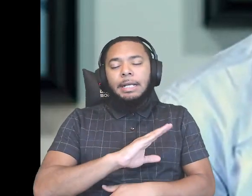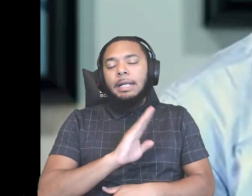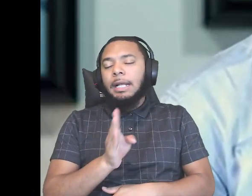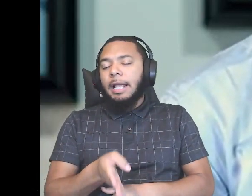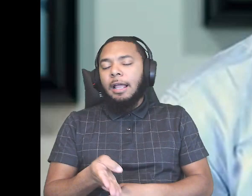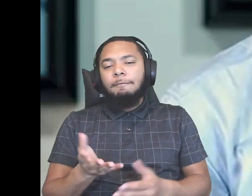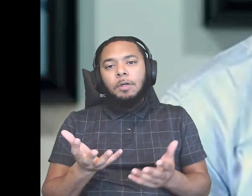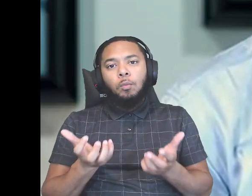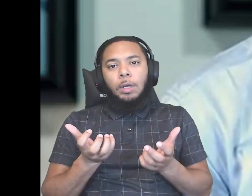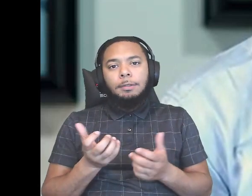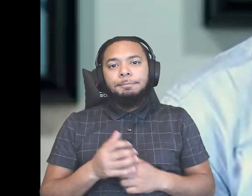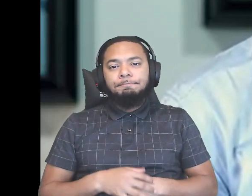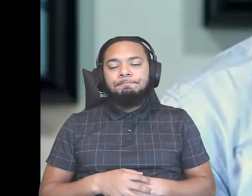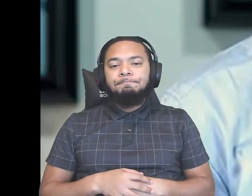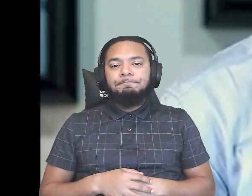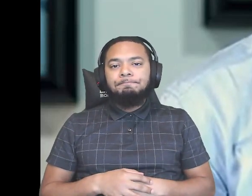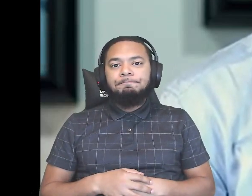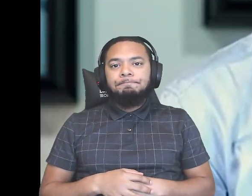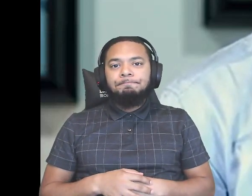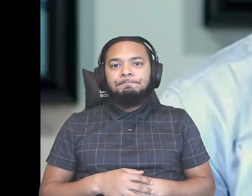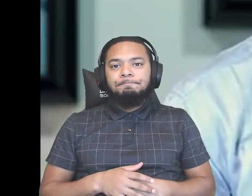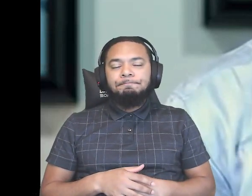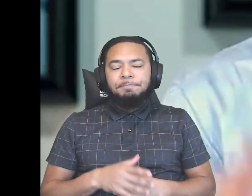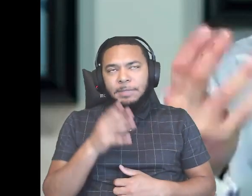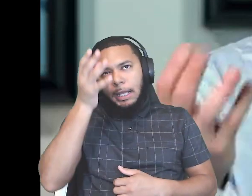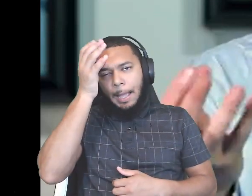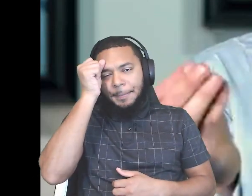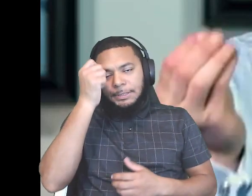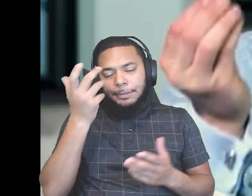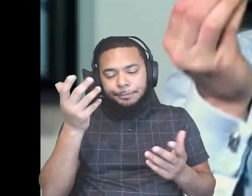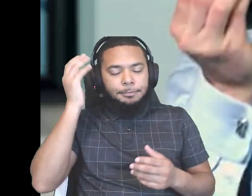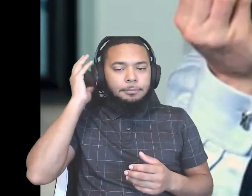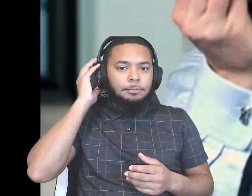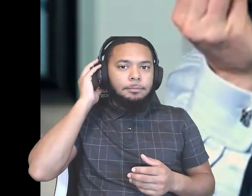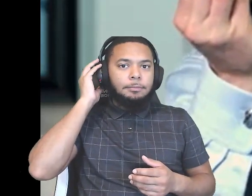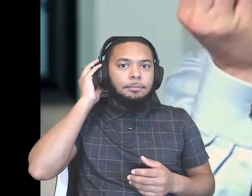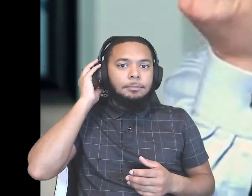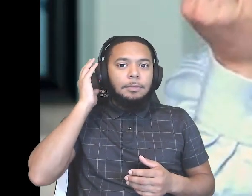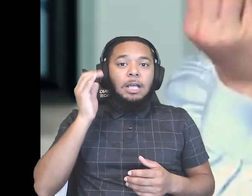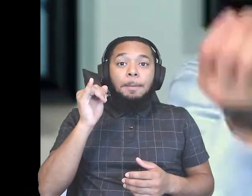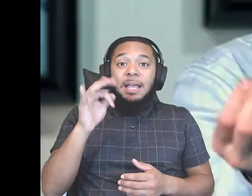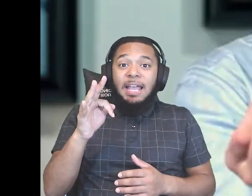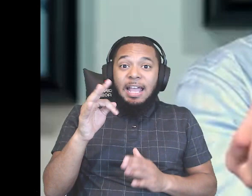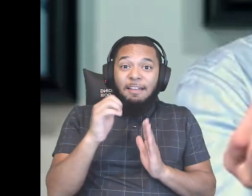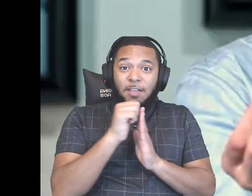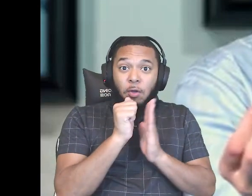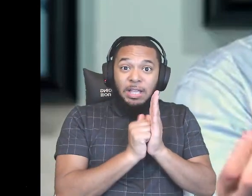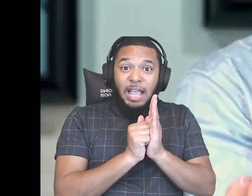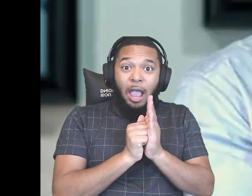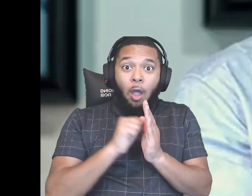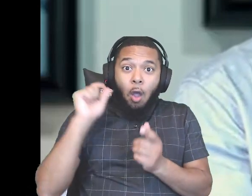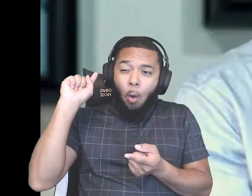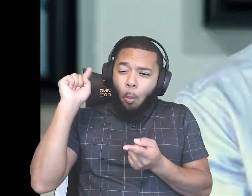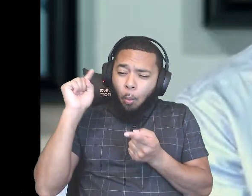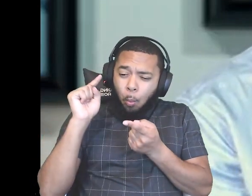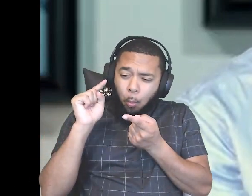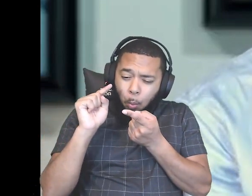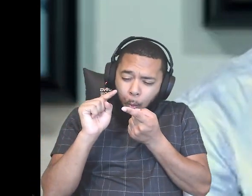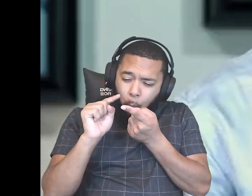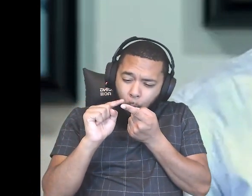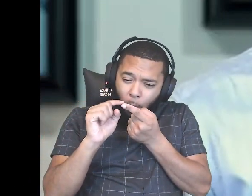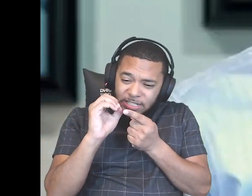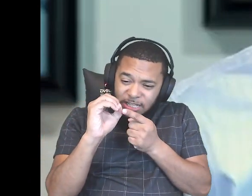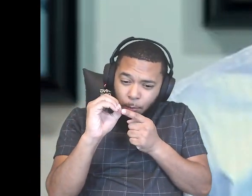I think it goes without saying. But if our bank account gets to zero or below